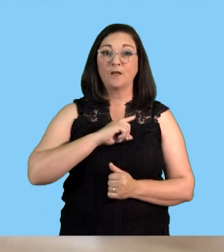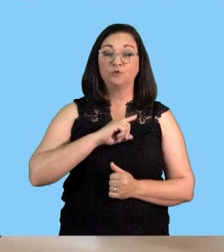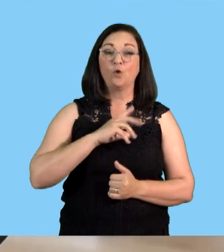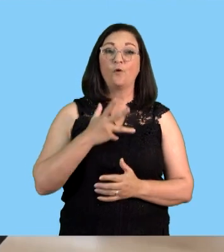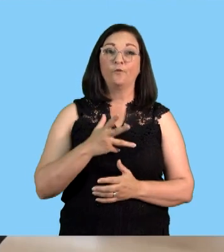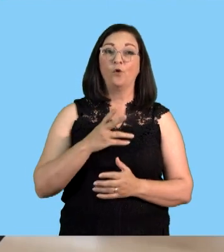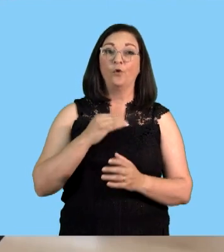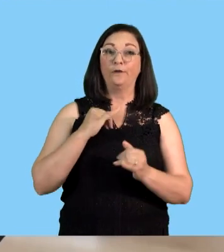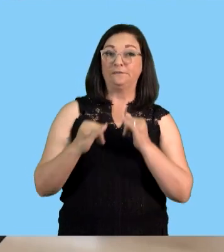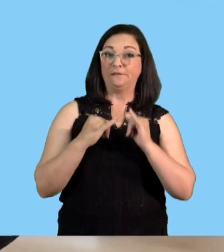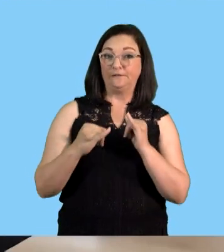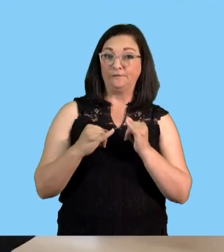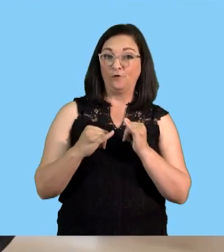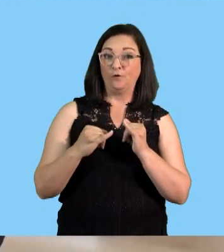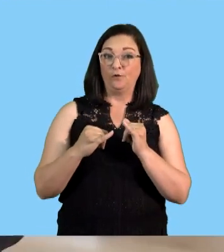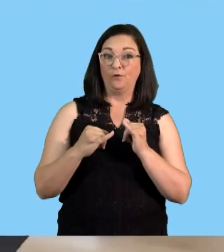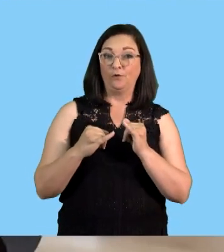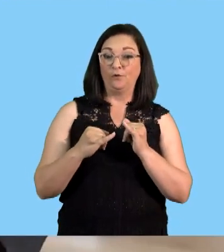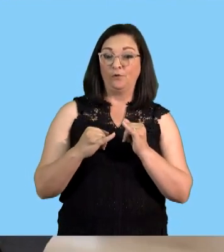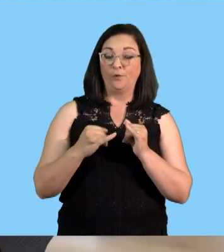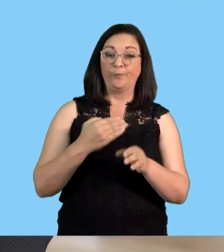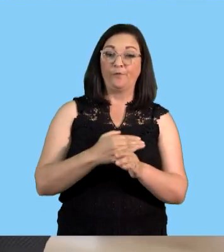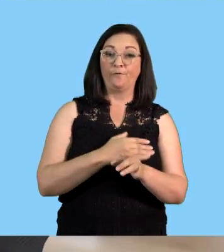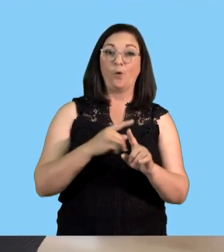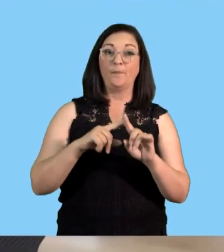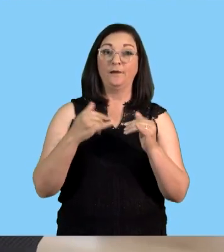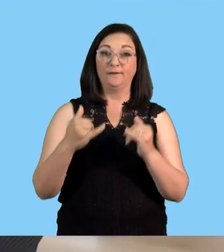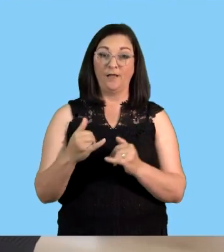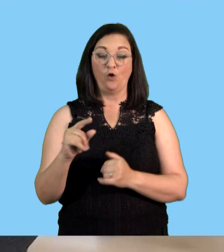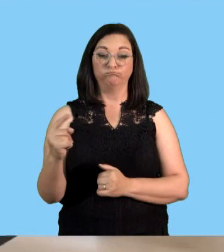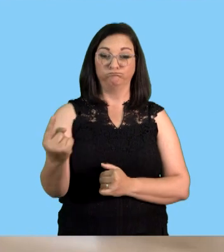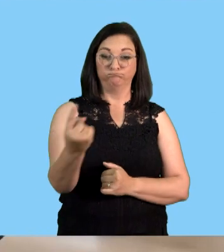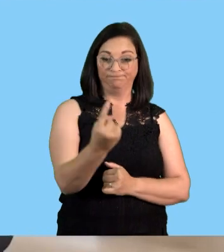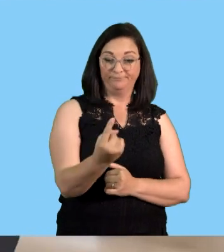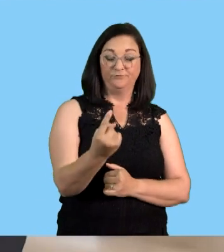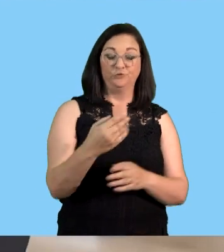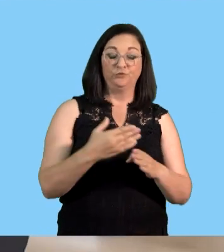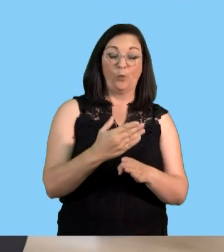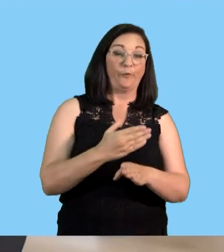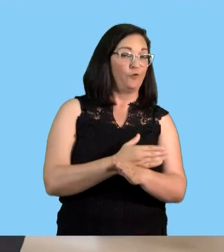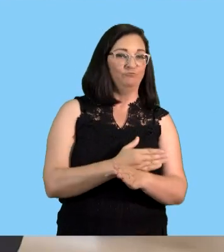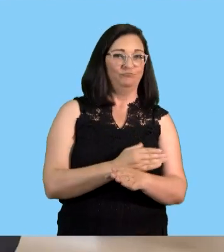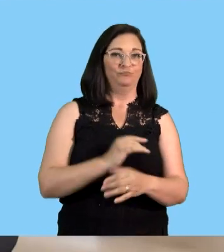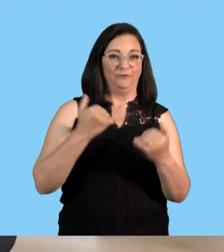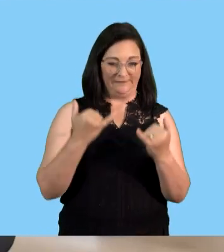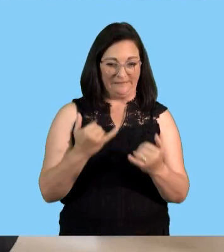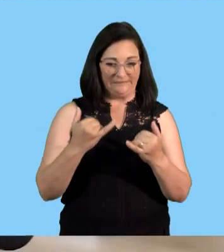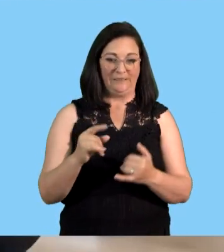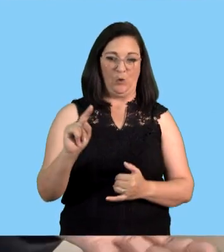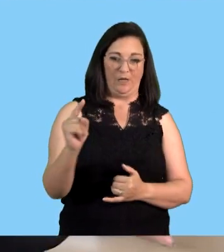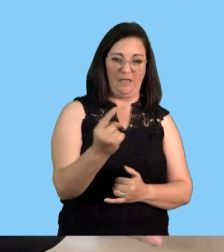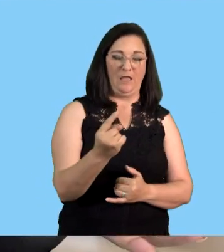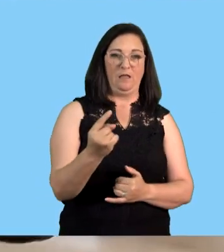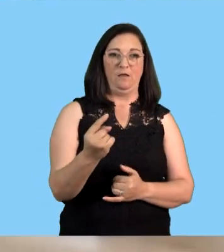an interviewee, your roles are not before, but they are during. So now the day for the interview has come.